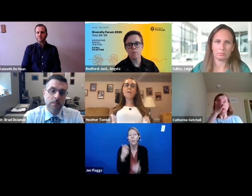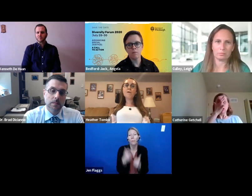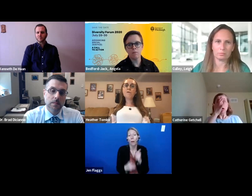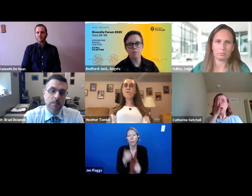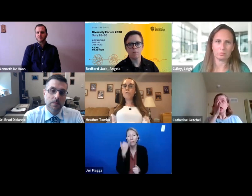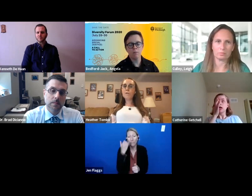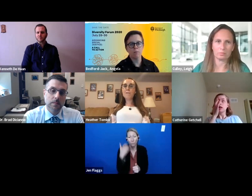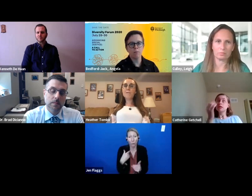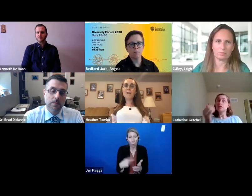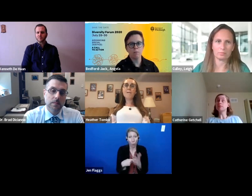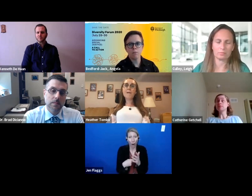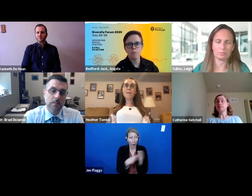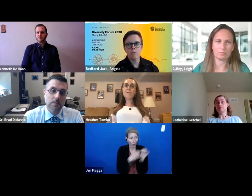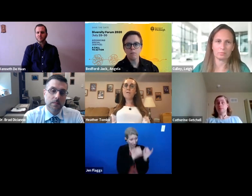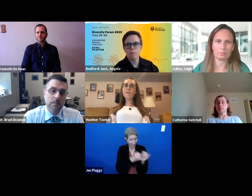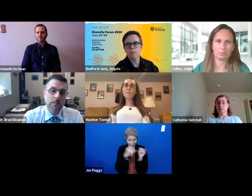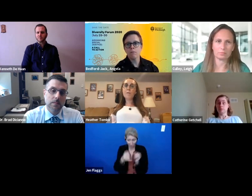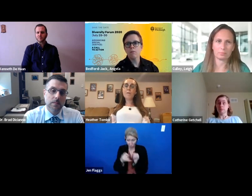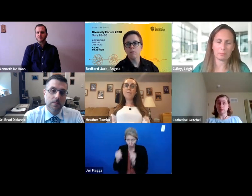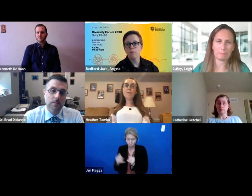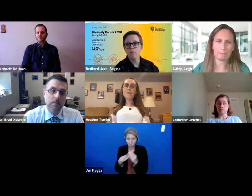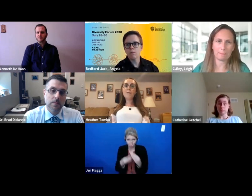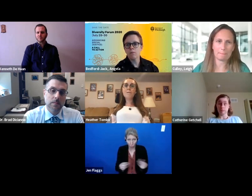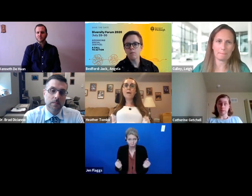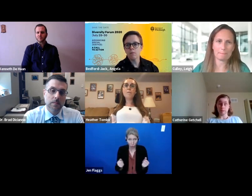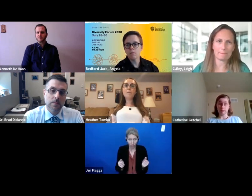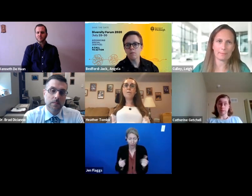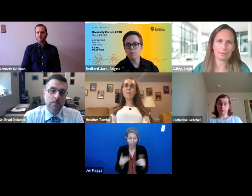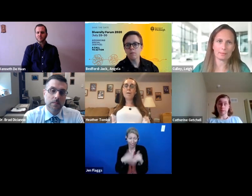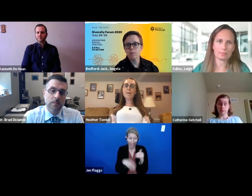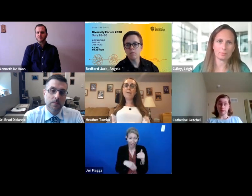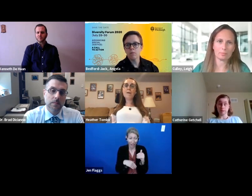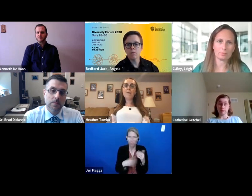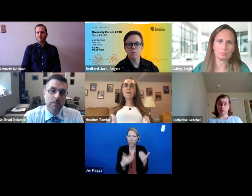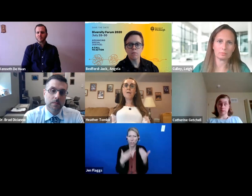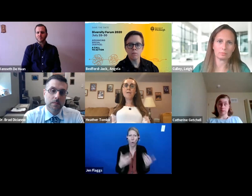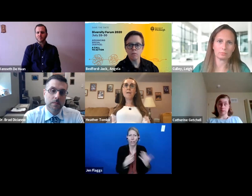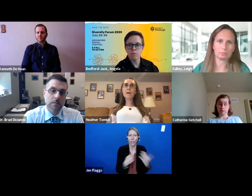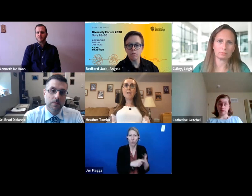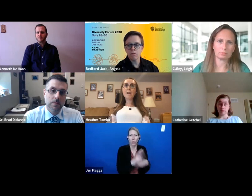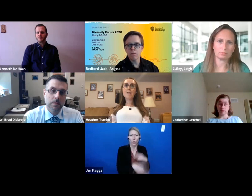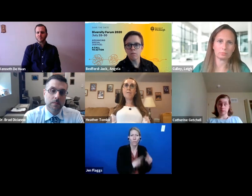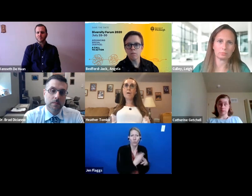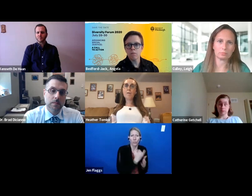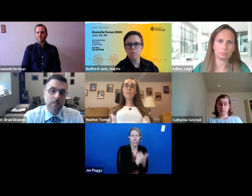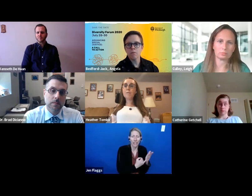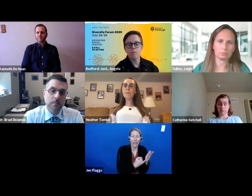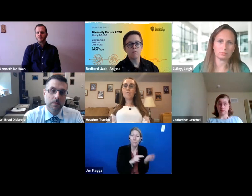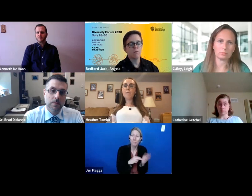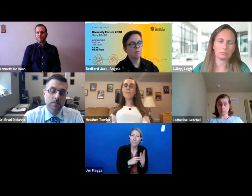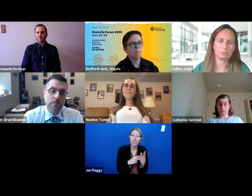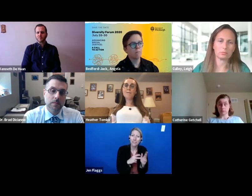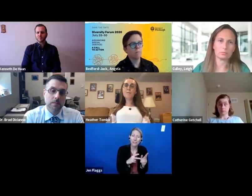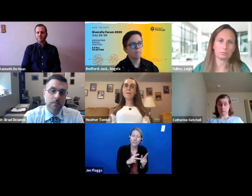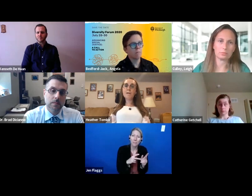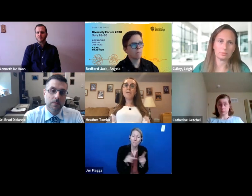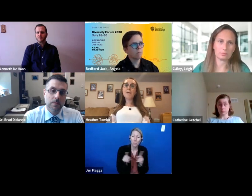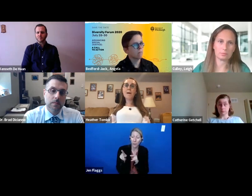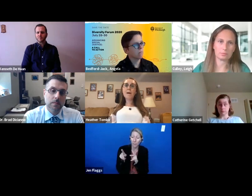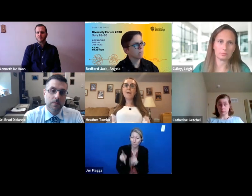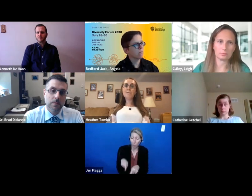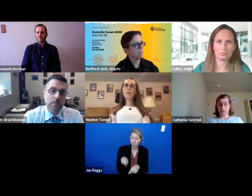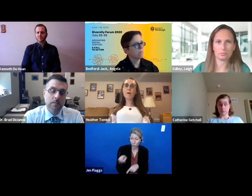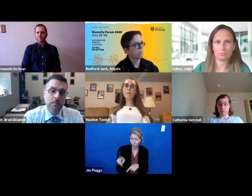rather than universal design as a starting point is that people then have the person with the